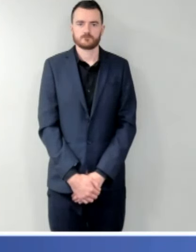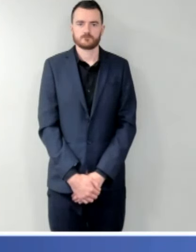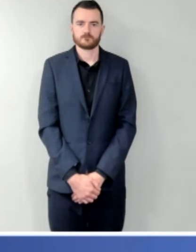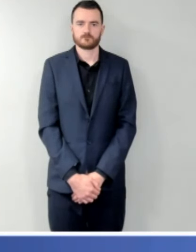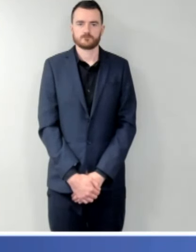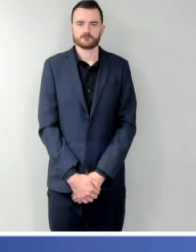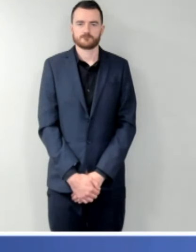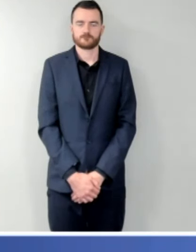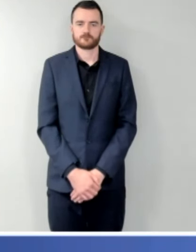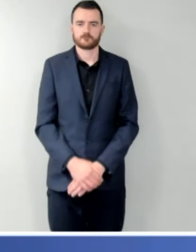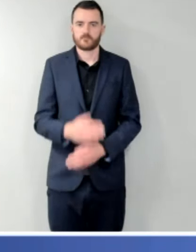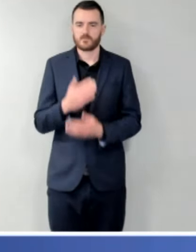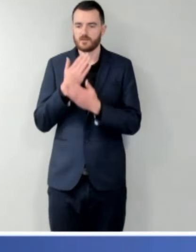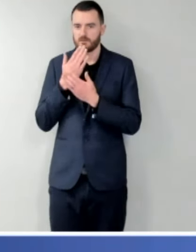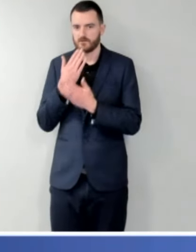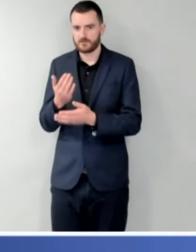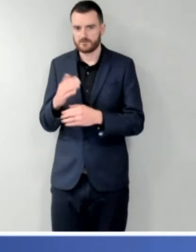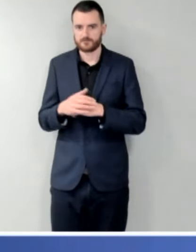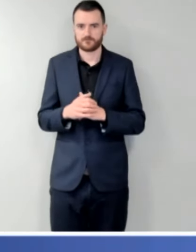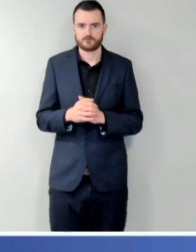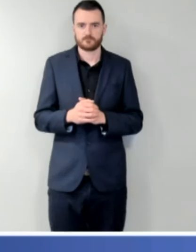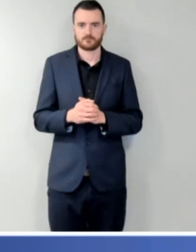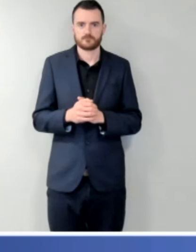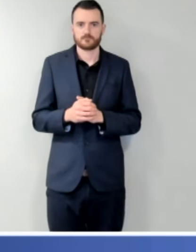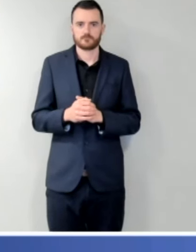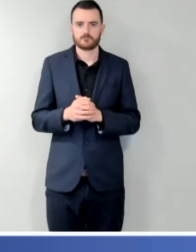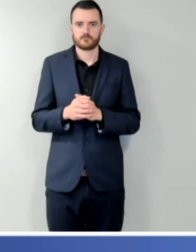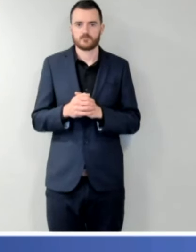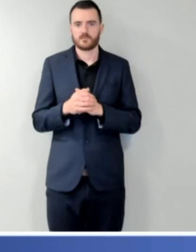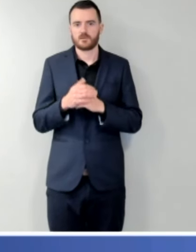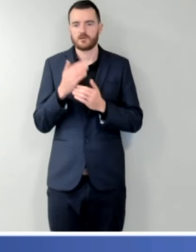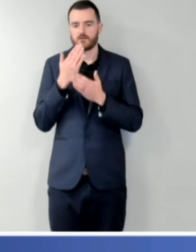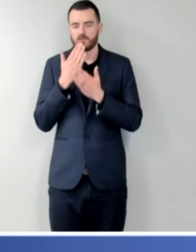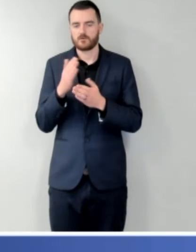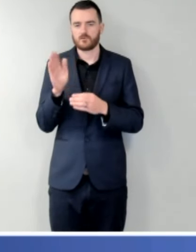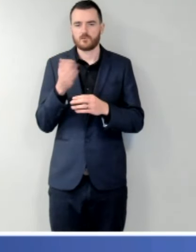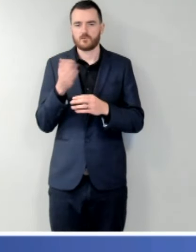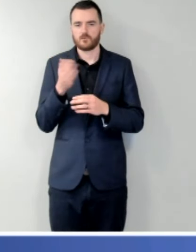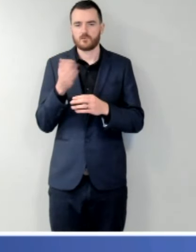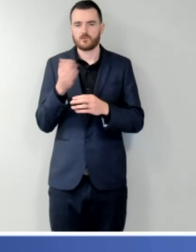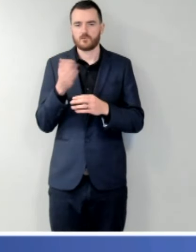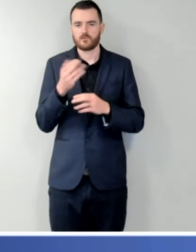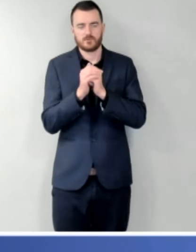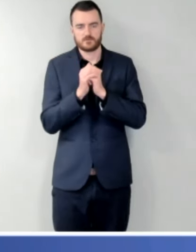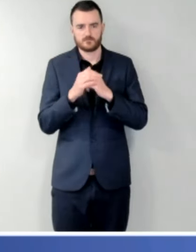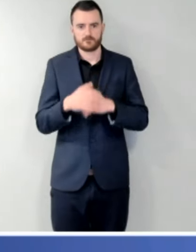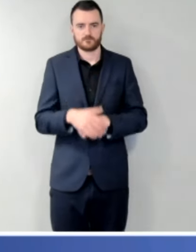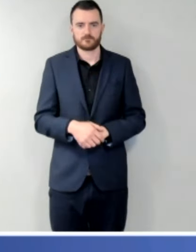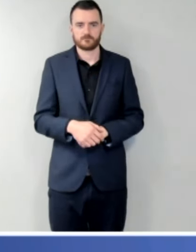Thank you, Detective Superintendent, and thank you, of course, to the families and loved ones. And again, our